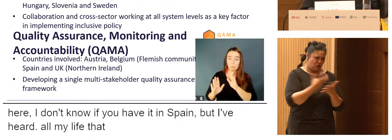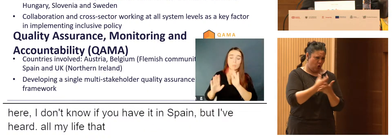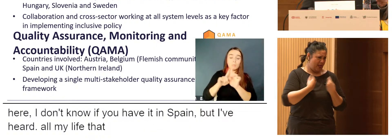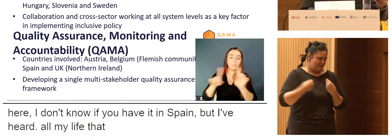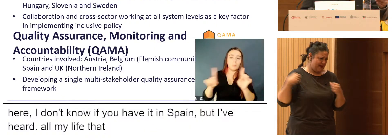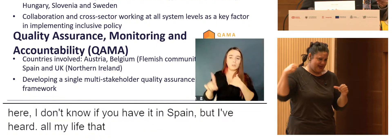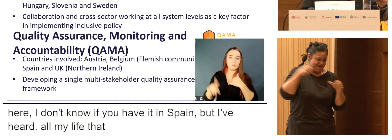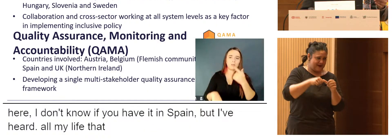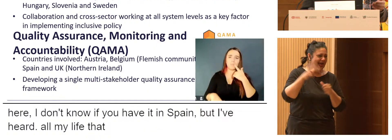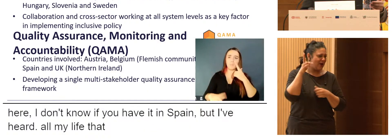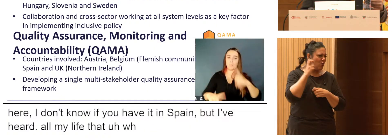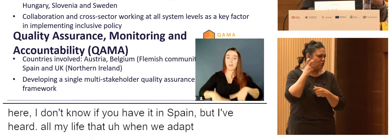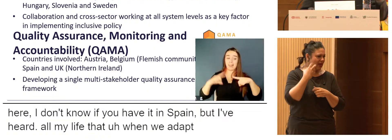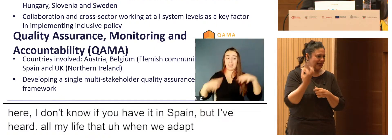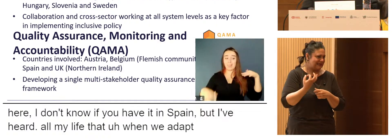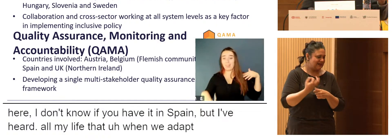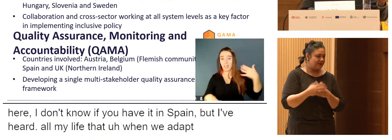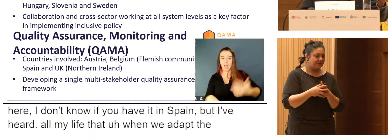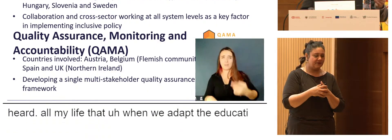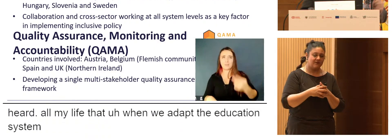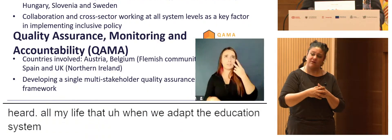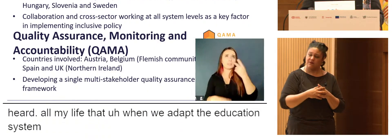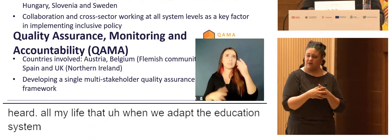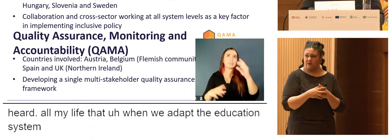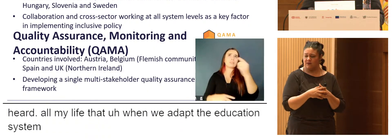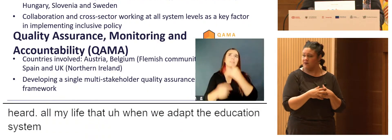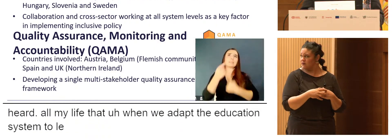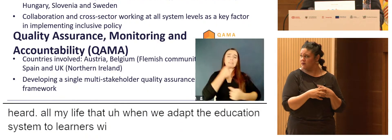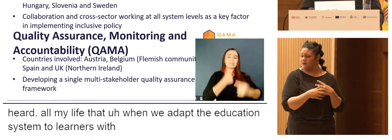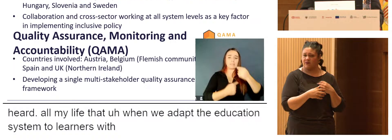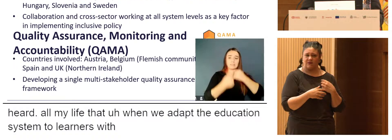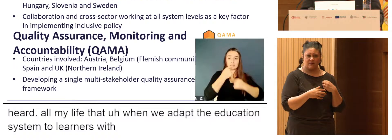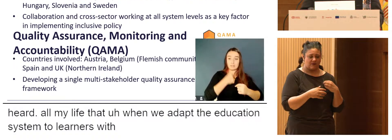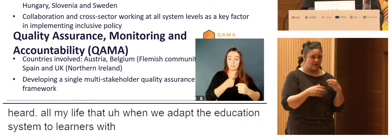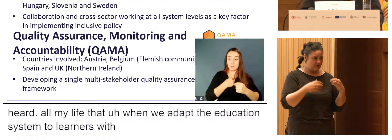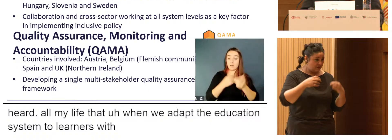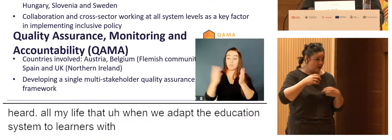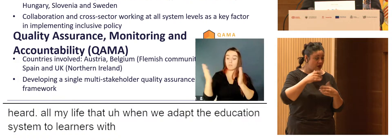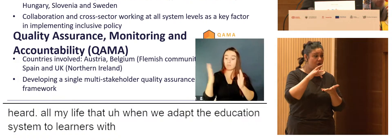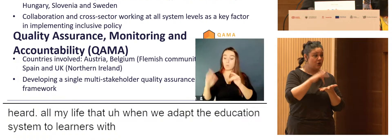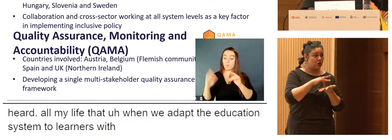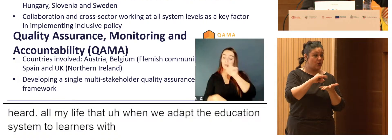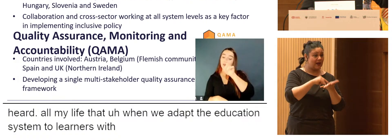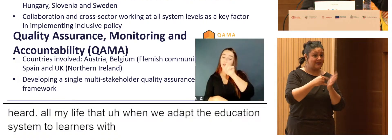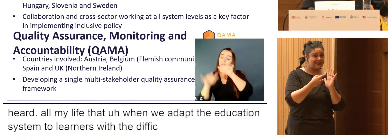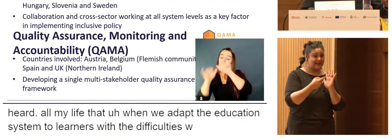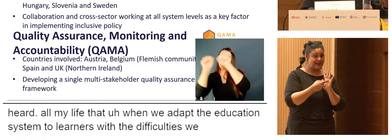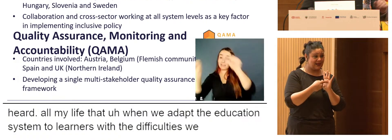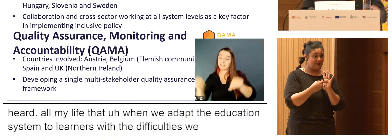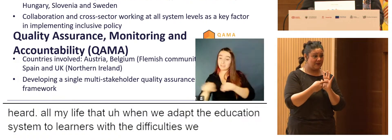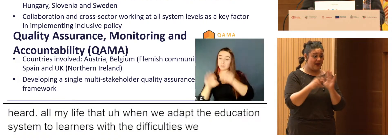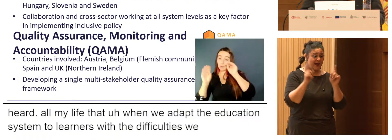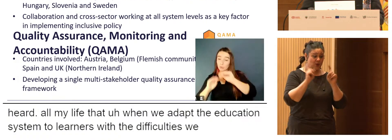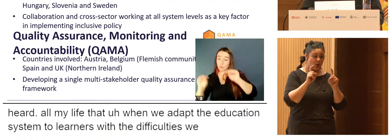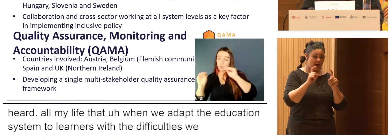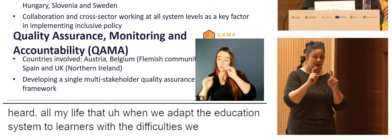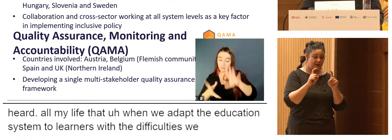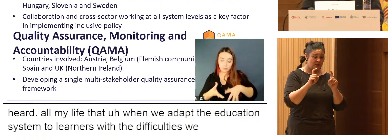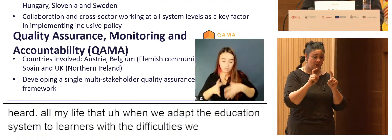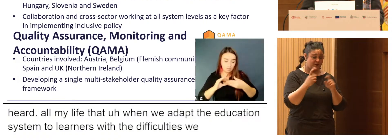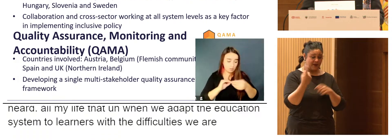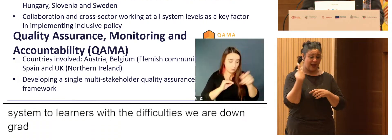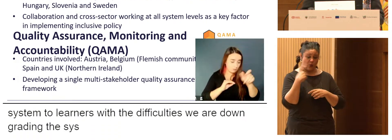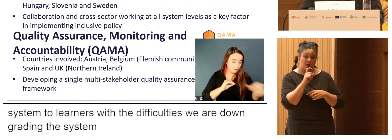we adapt the education system to learners with difficulties, we are downgrading the